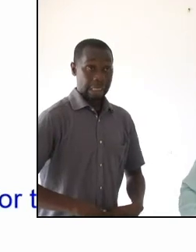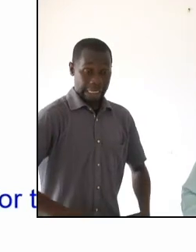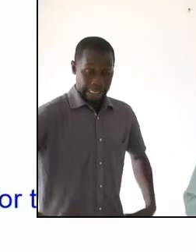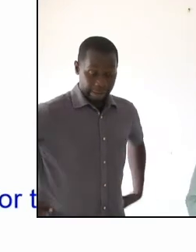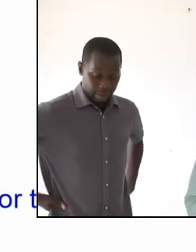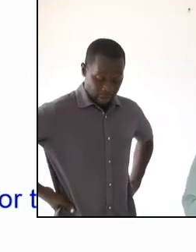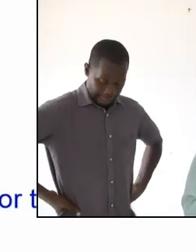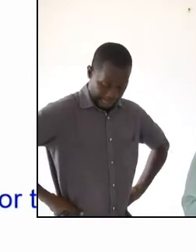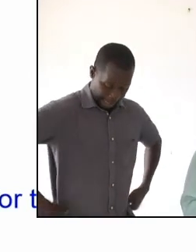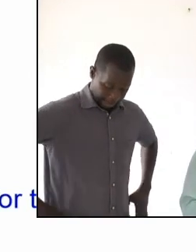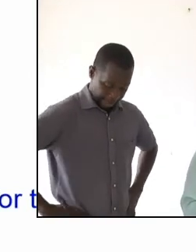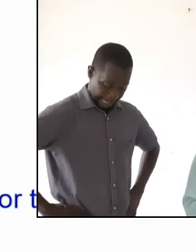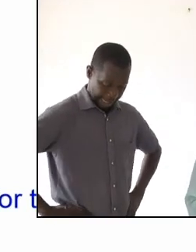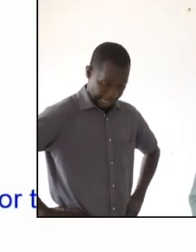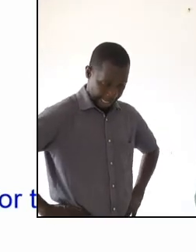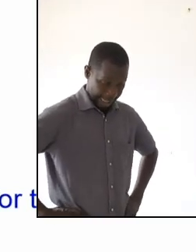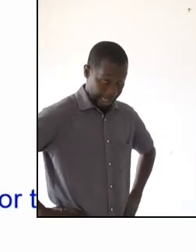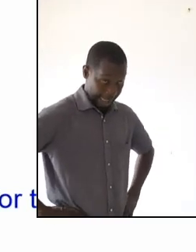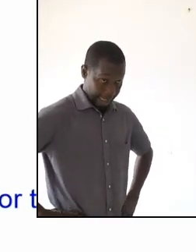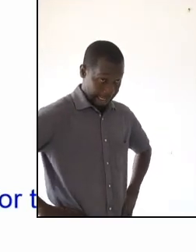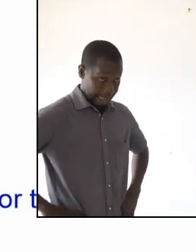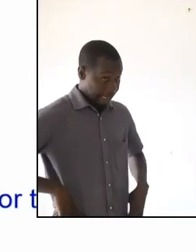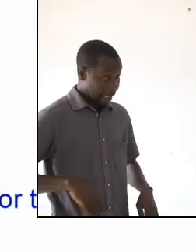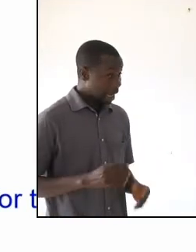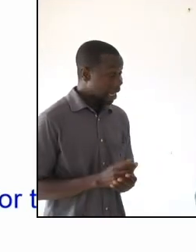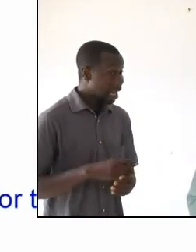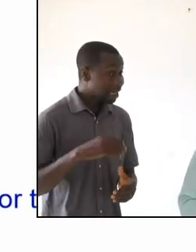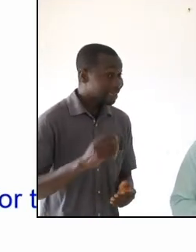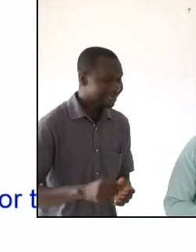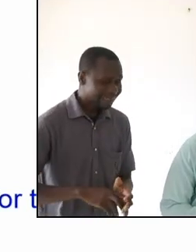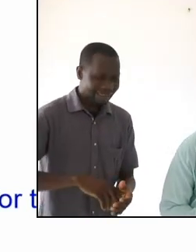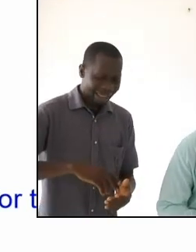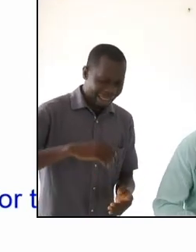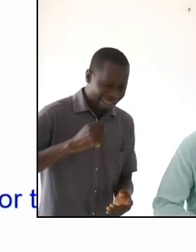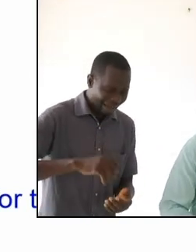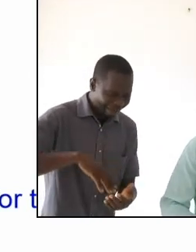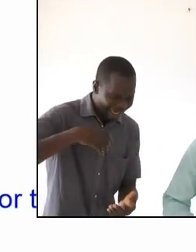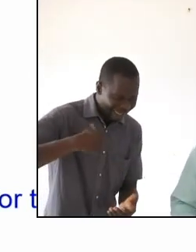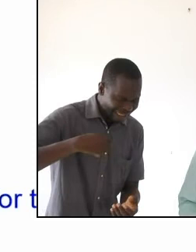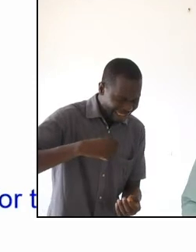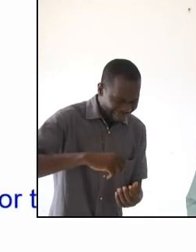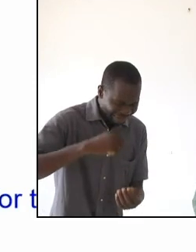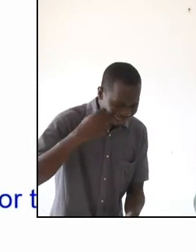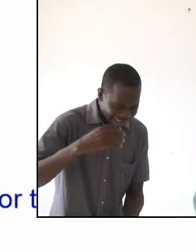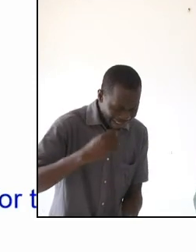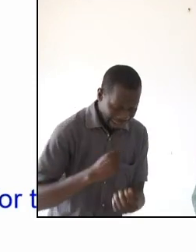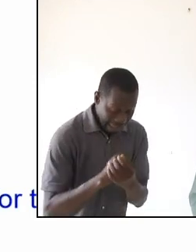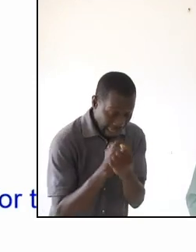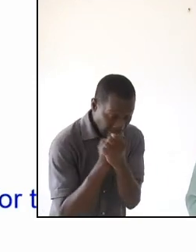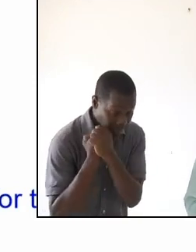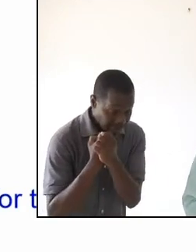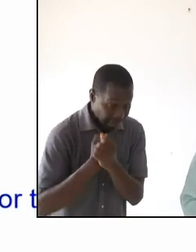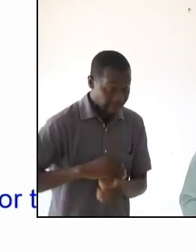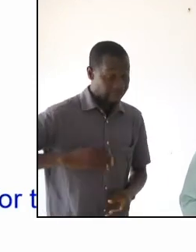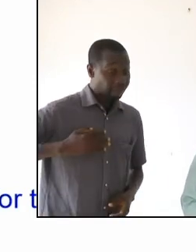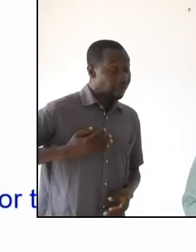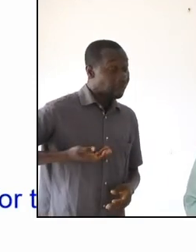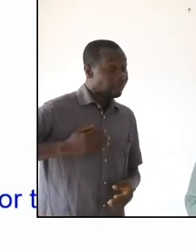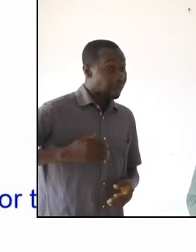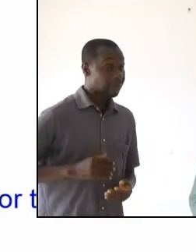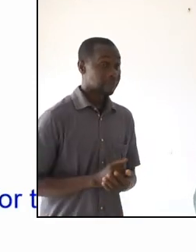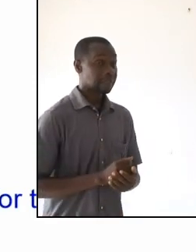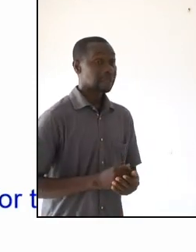hip area, the delicate reproductive organs for the females are protected there. Number 3 is that